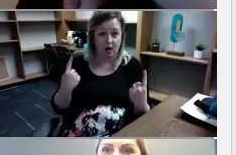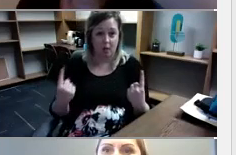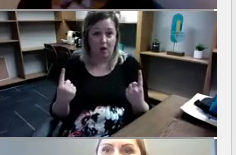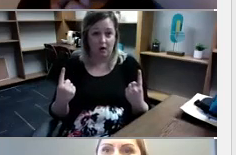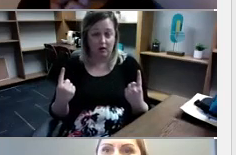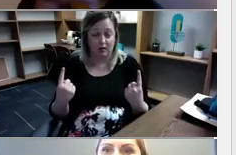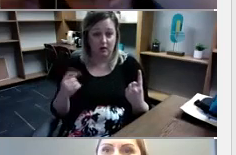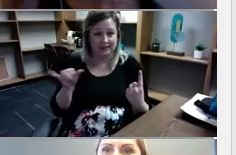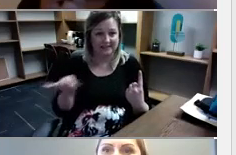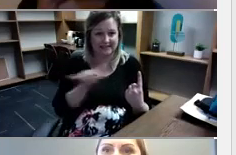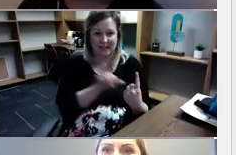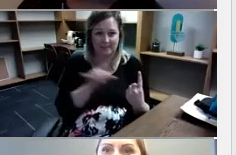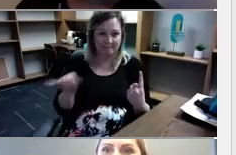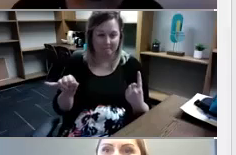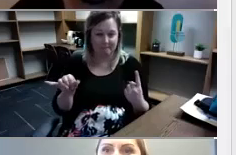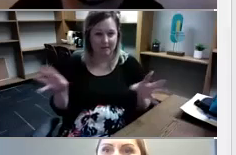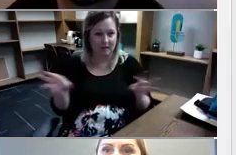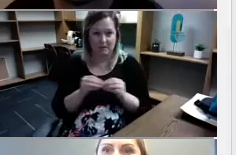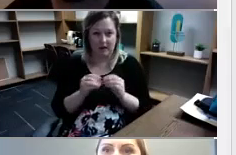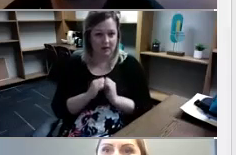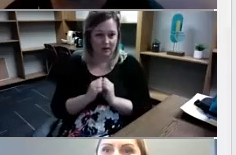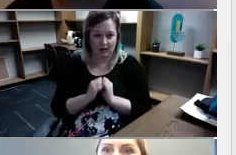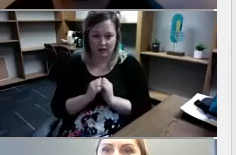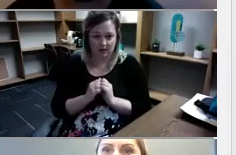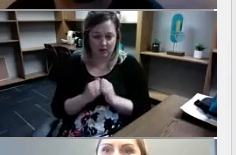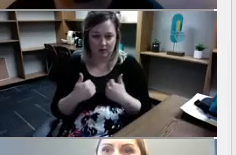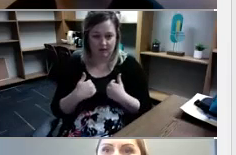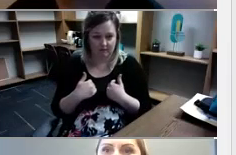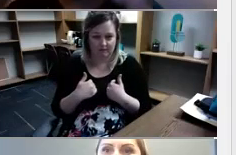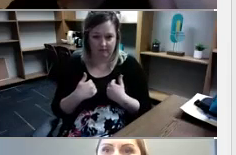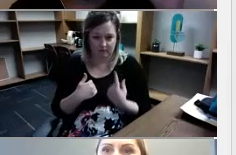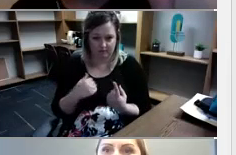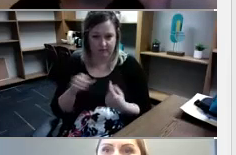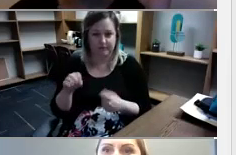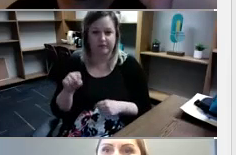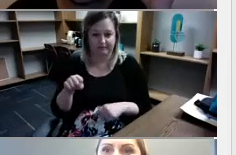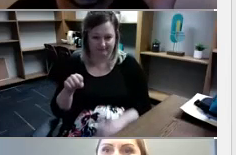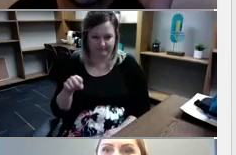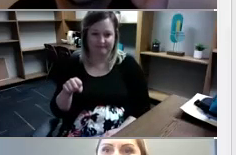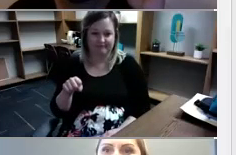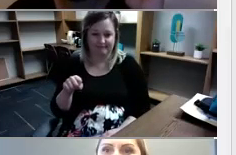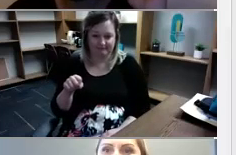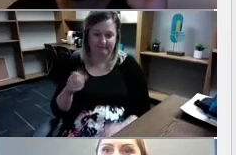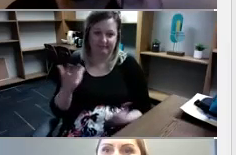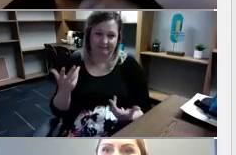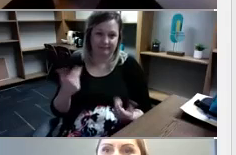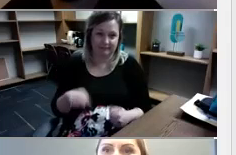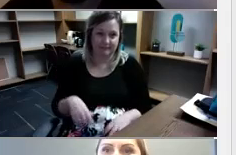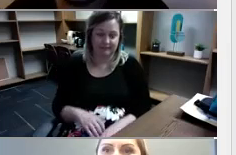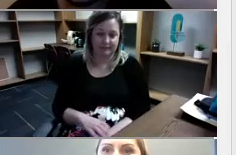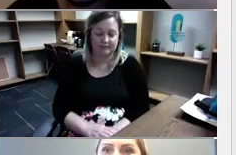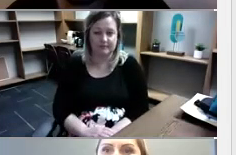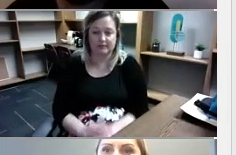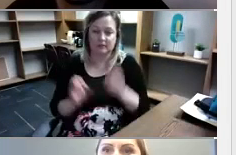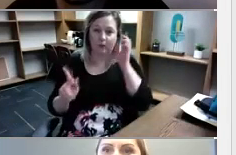thing. So combining all of them together, we have 2. Yes. That is just the intuitive way of thinking about this.